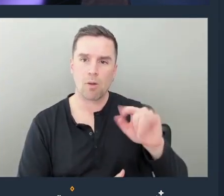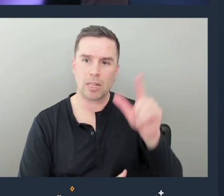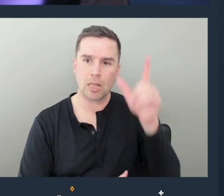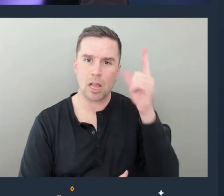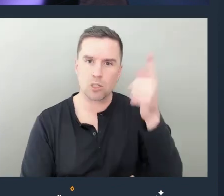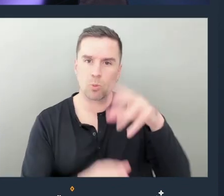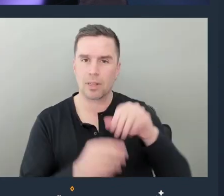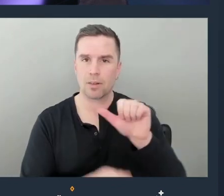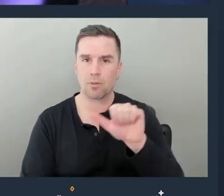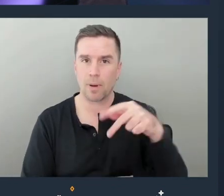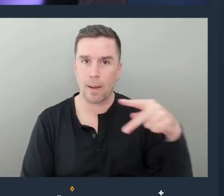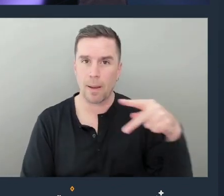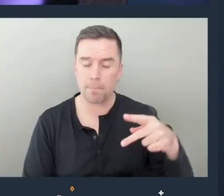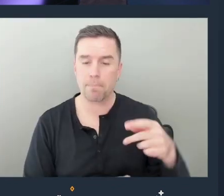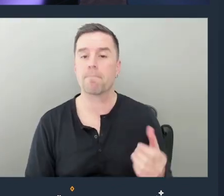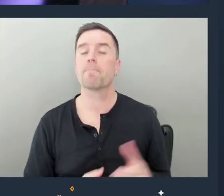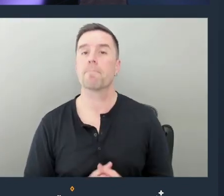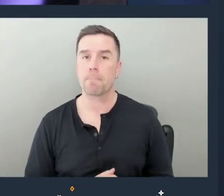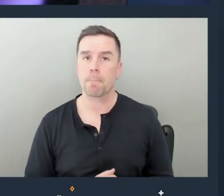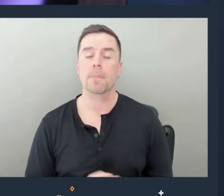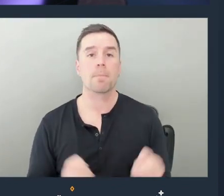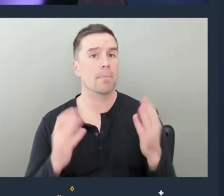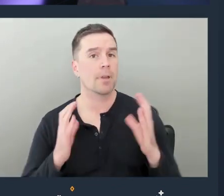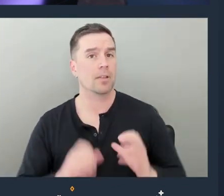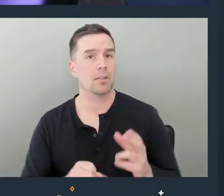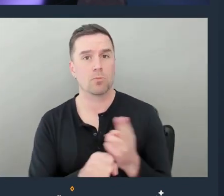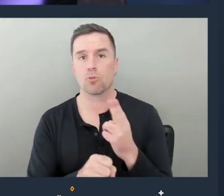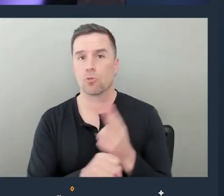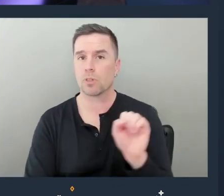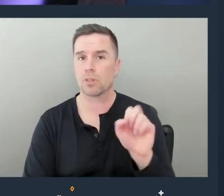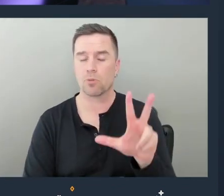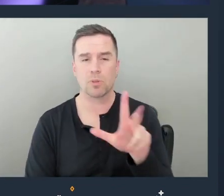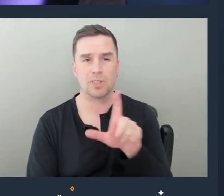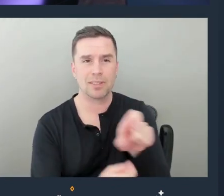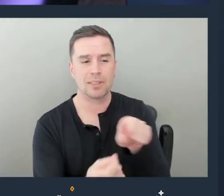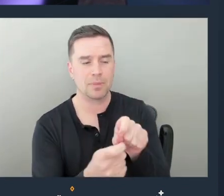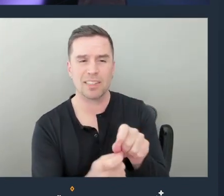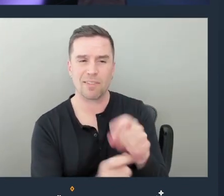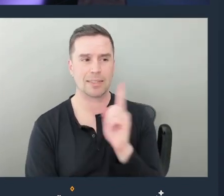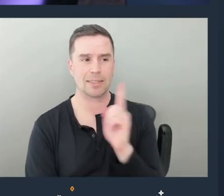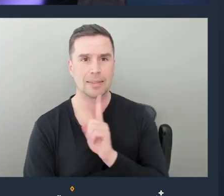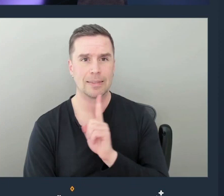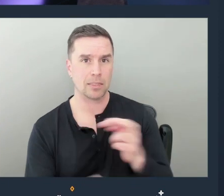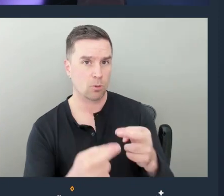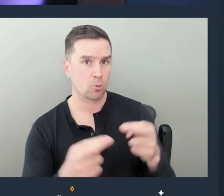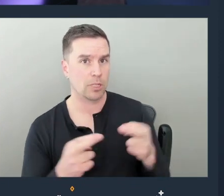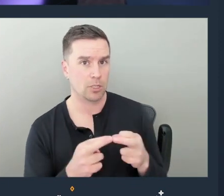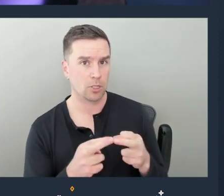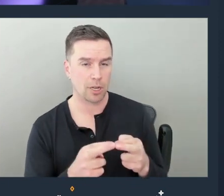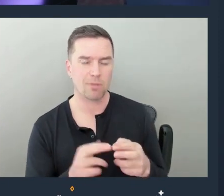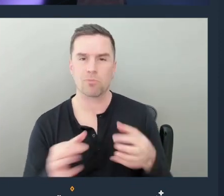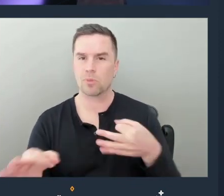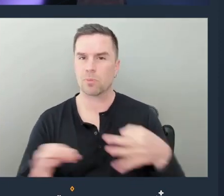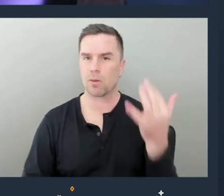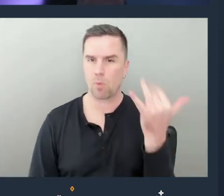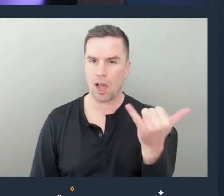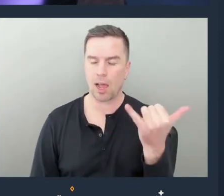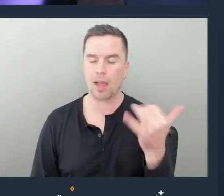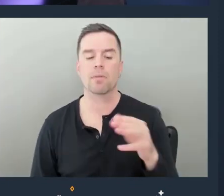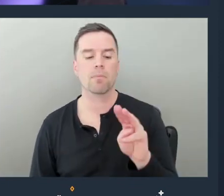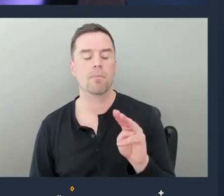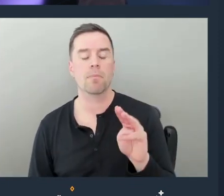that many customers use S3 in a single region, and let me briefly explain why. Within a region, like in the Melbourne region, S3 operates